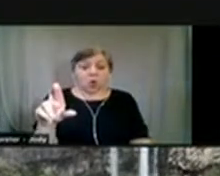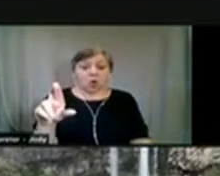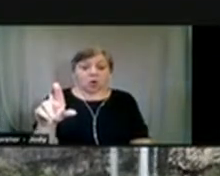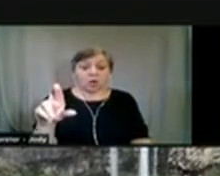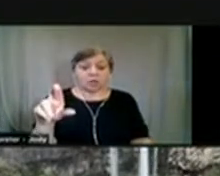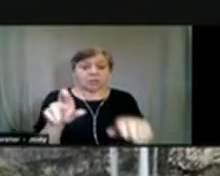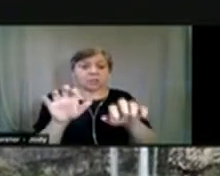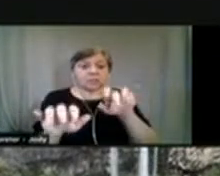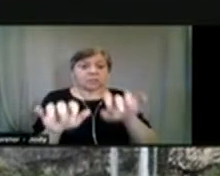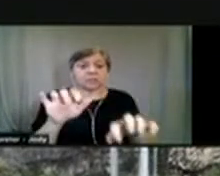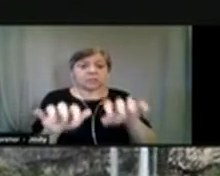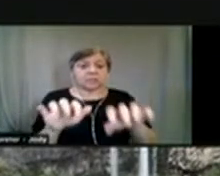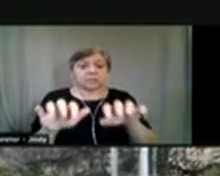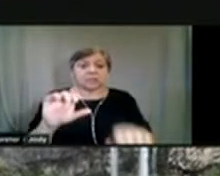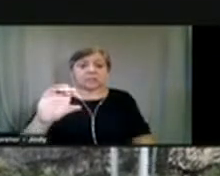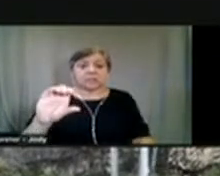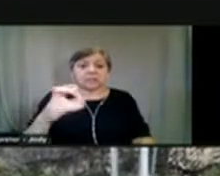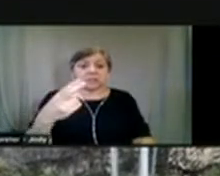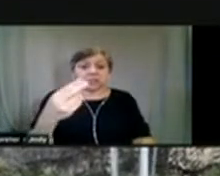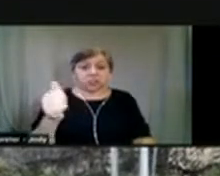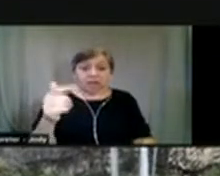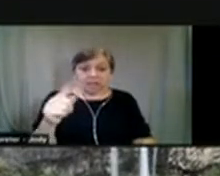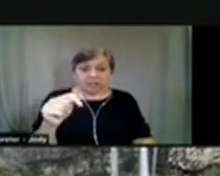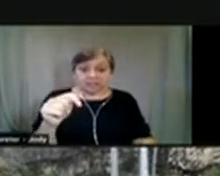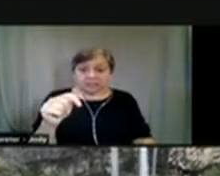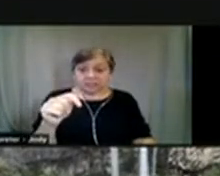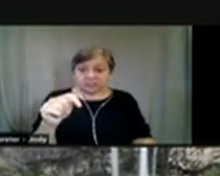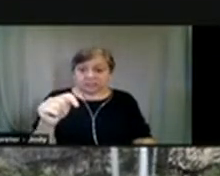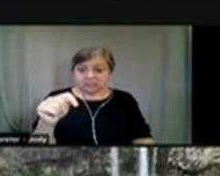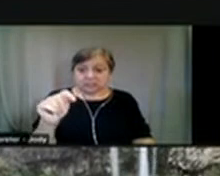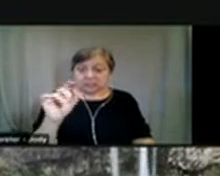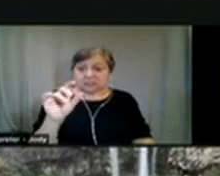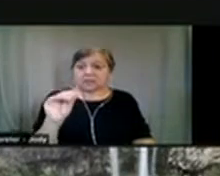looks like we don't have any telephone participants.